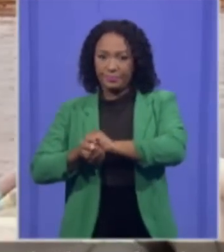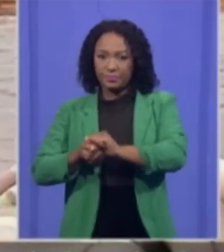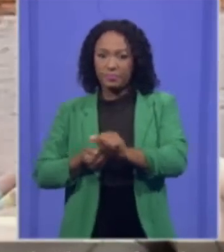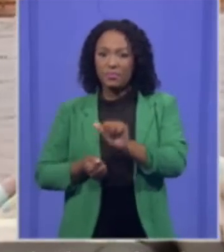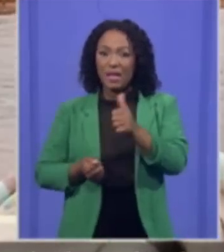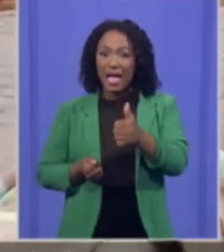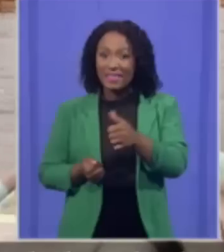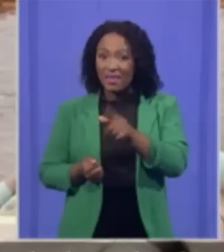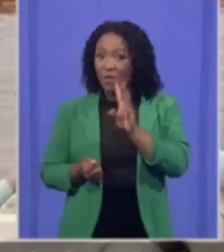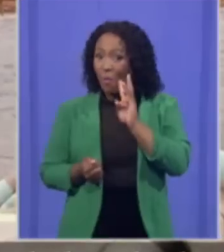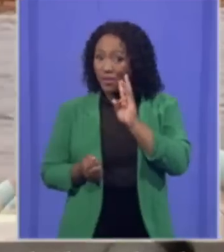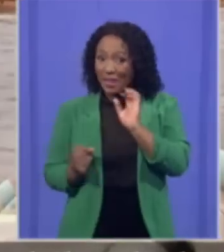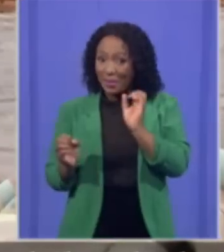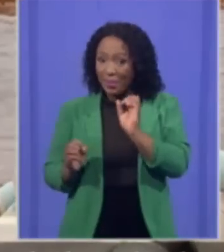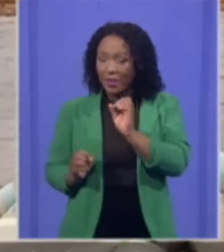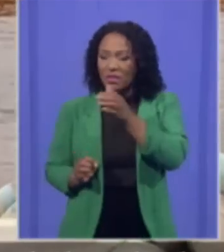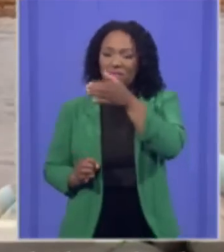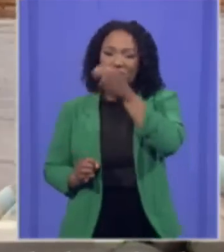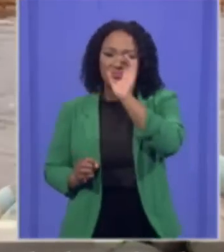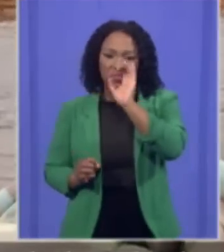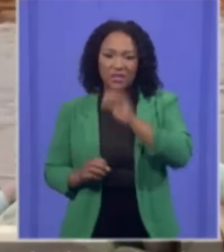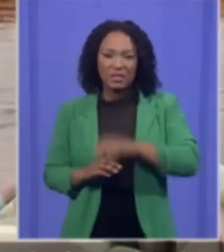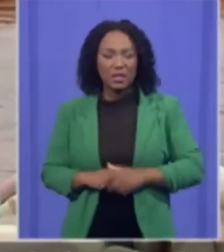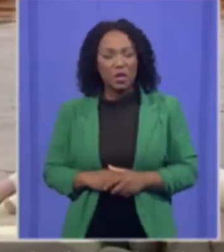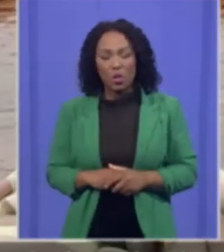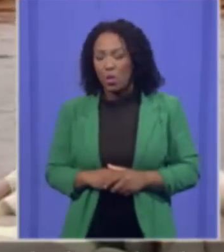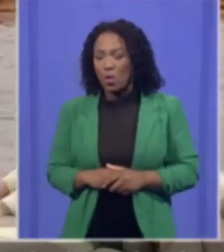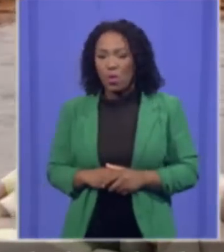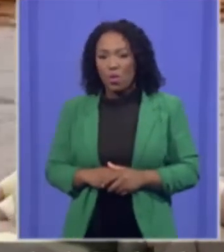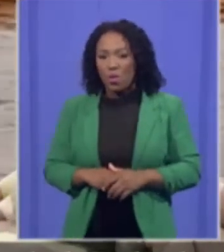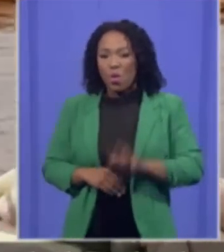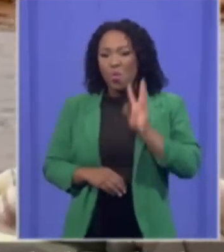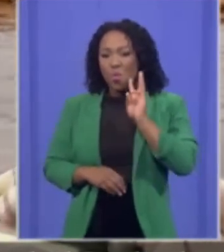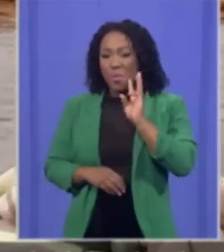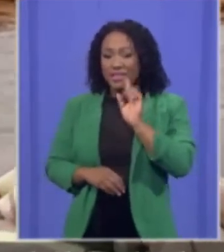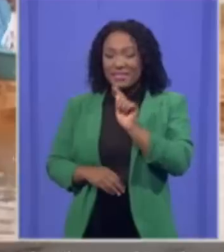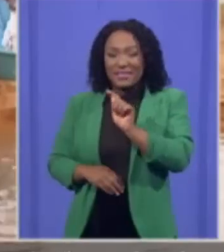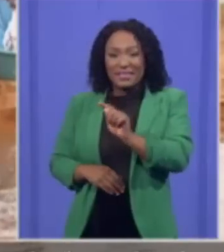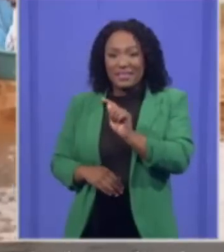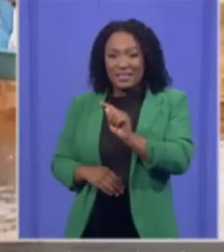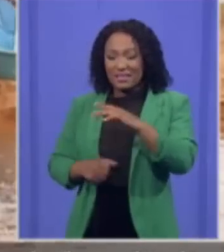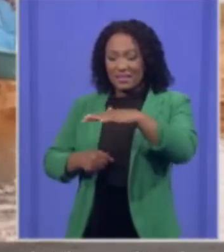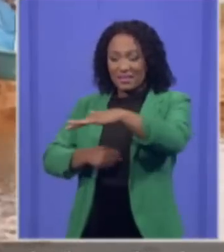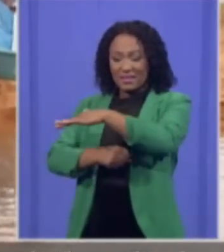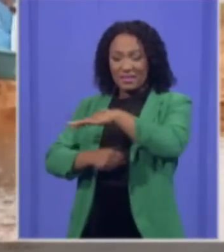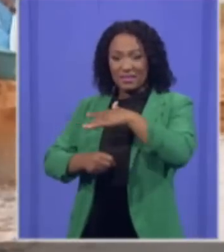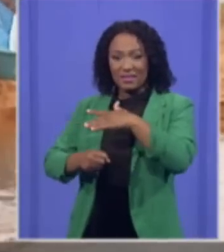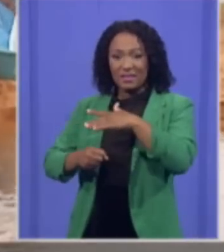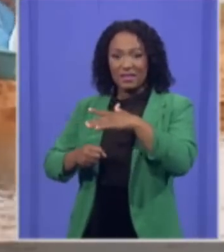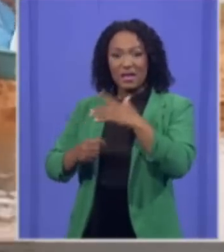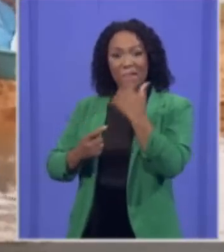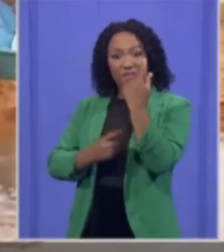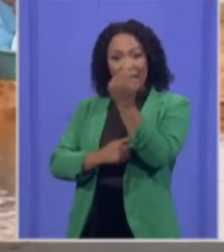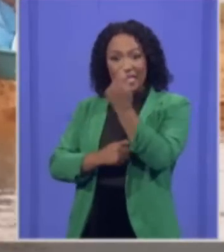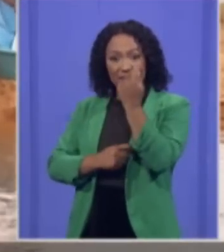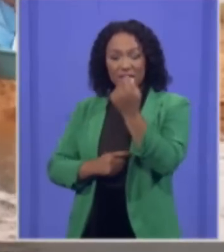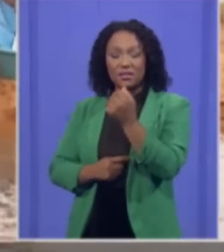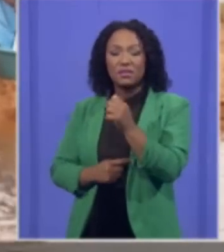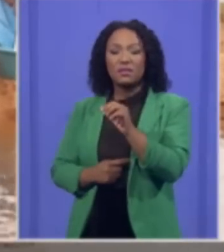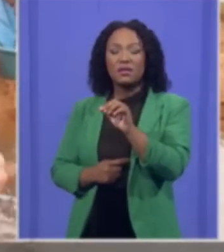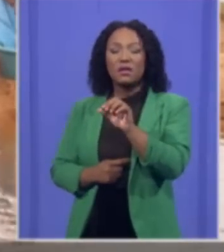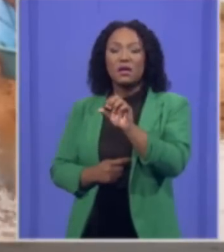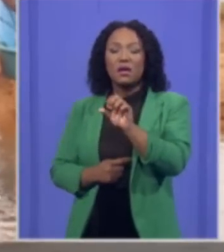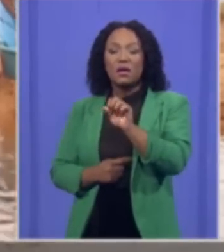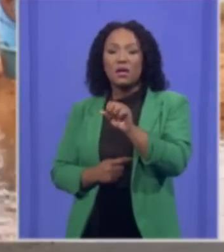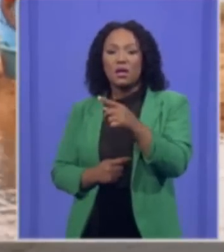ba šaretšwe. Meetse ke tlhoba boroko mo motseng wa Shongwane. Le a bona re kgathosa